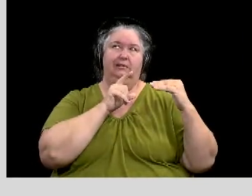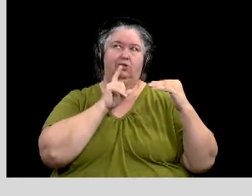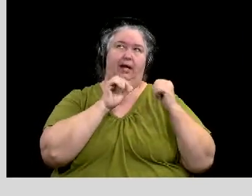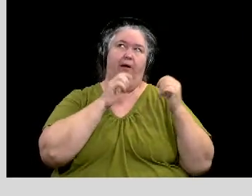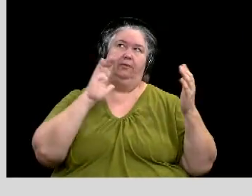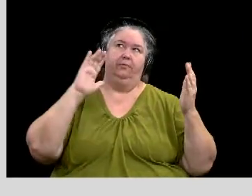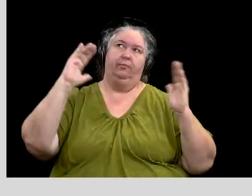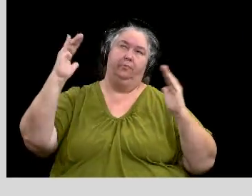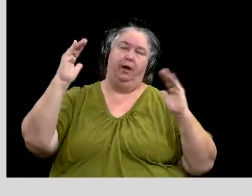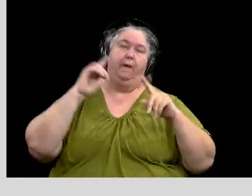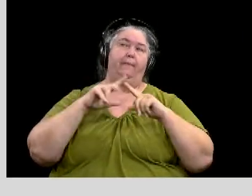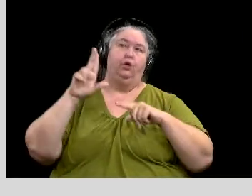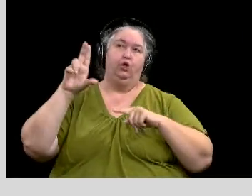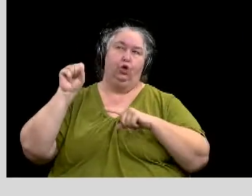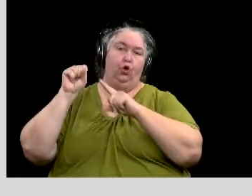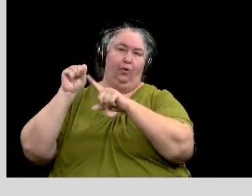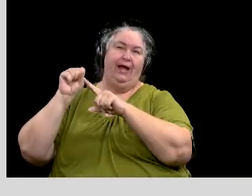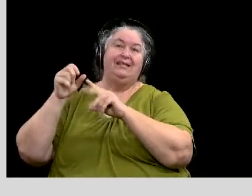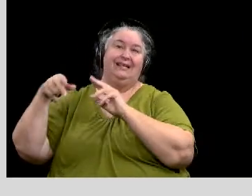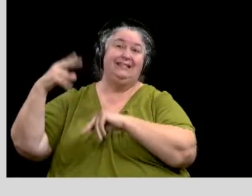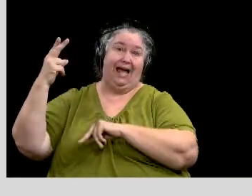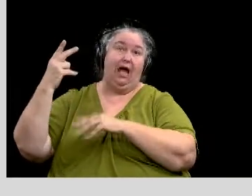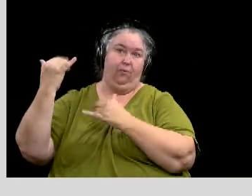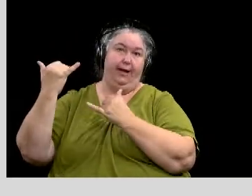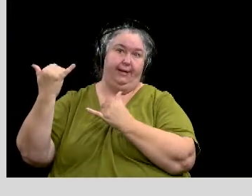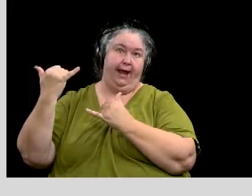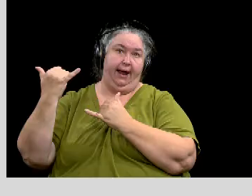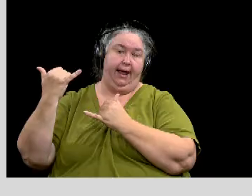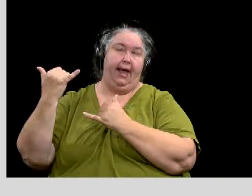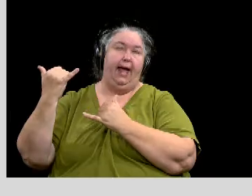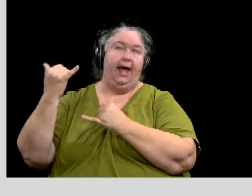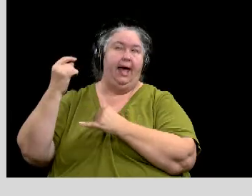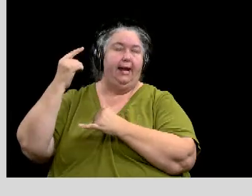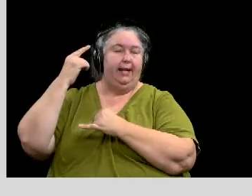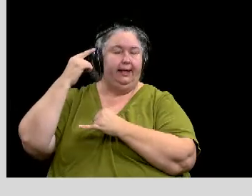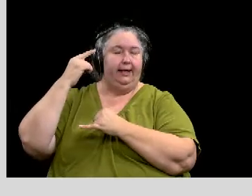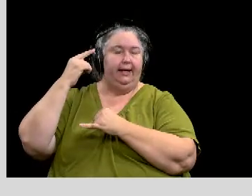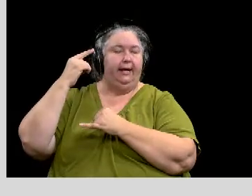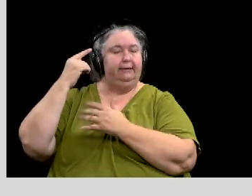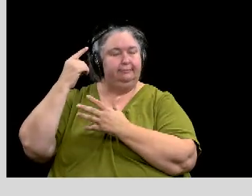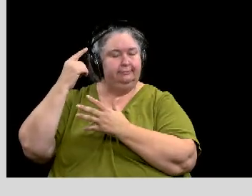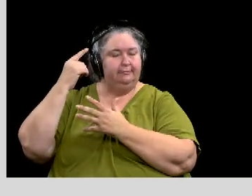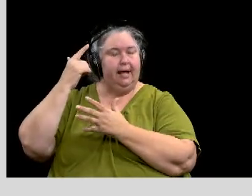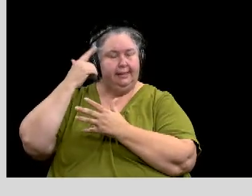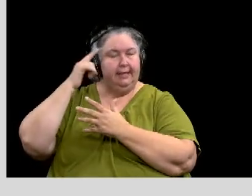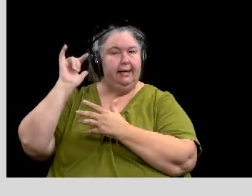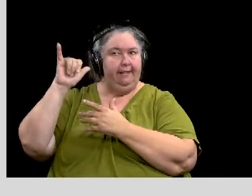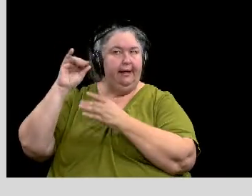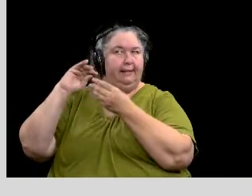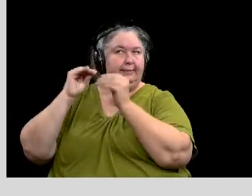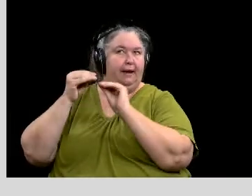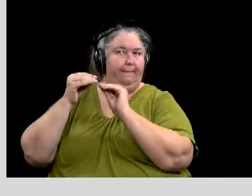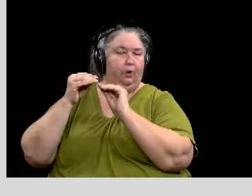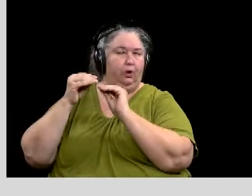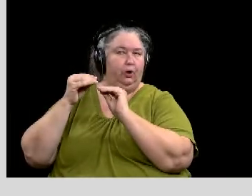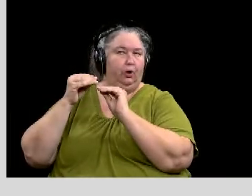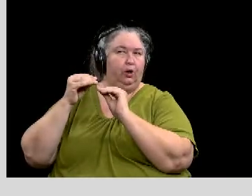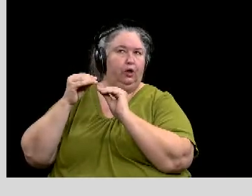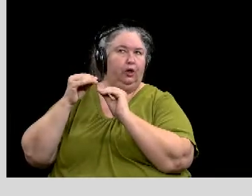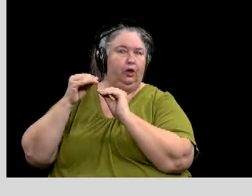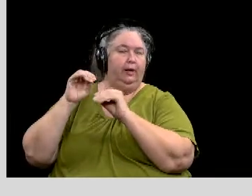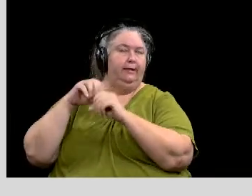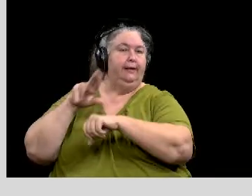now, and I do think that number in our national hospitalization rate is going to